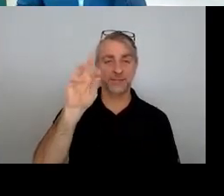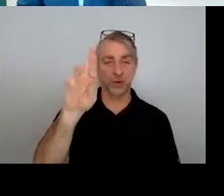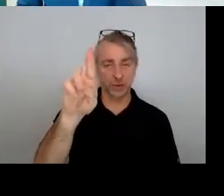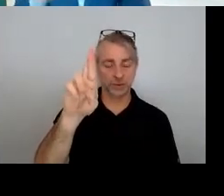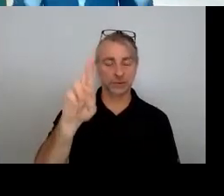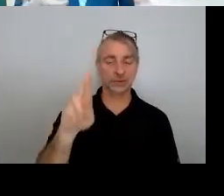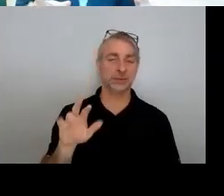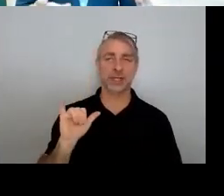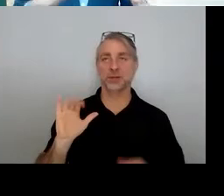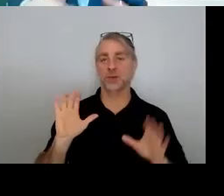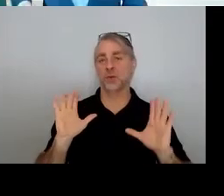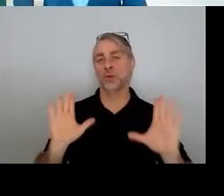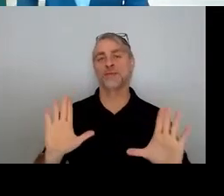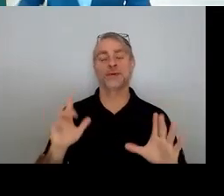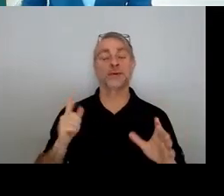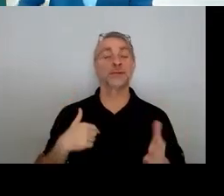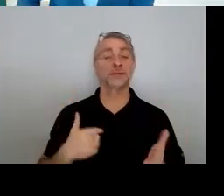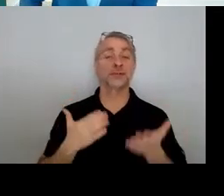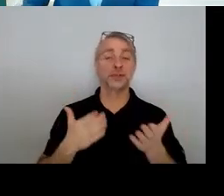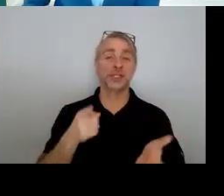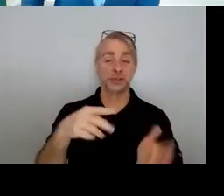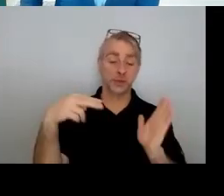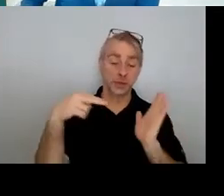looking it up, and I highly recommend